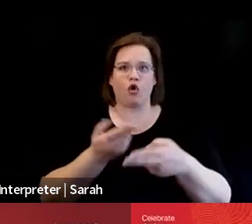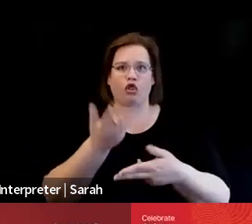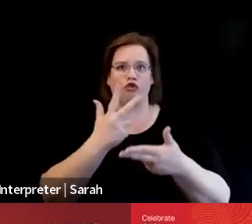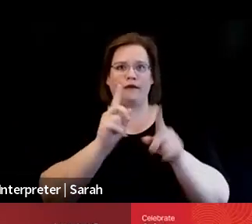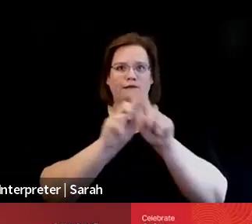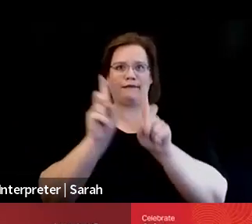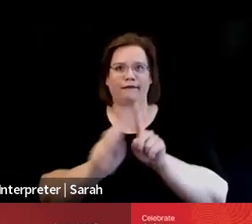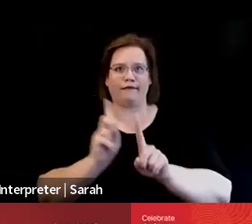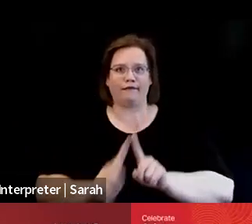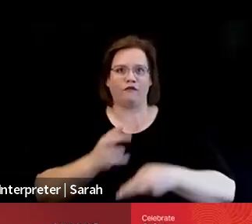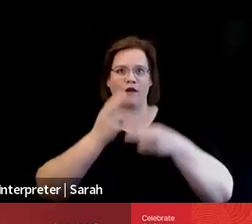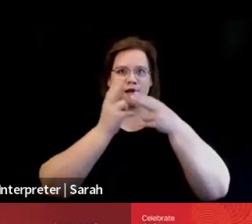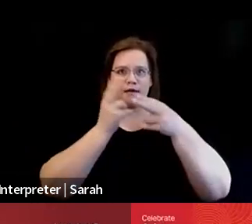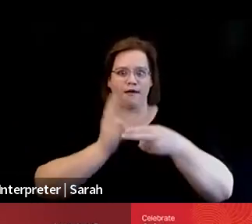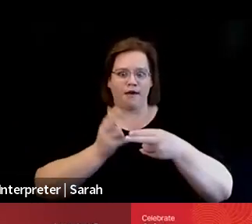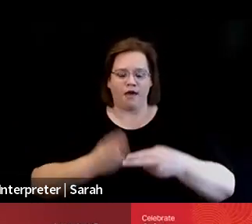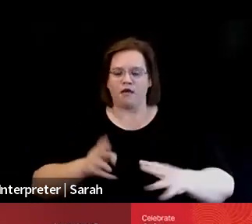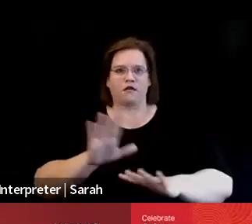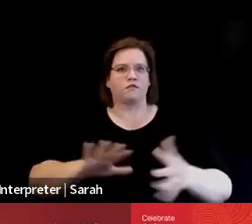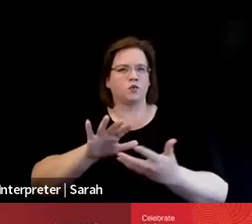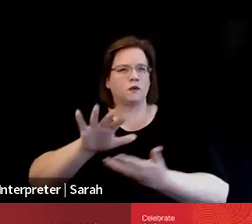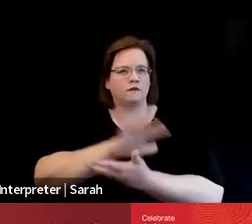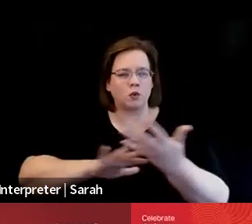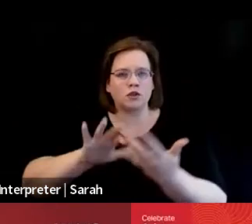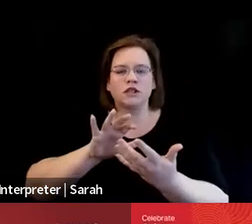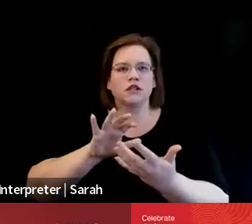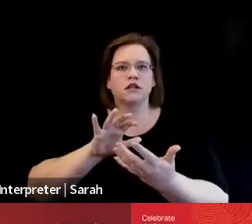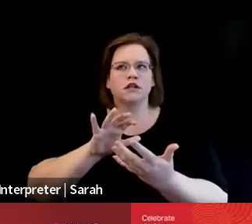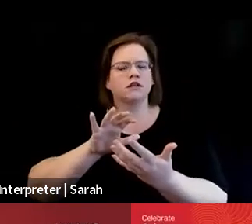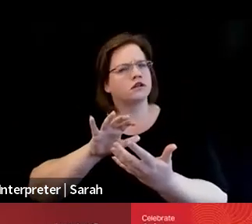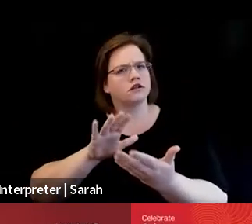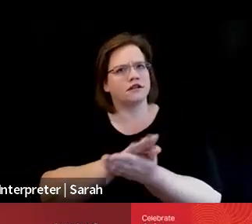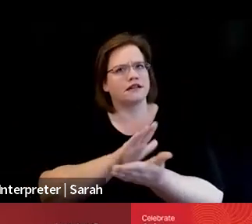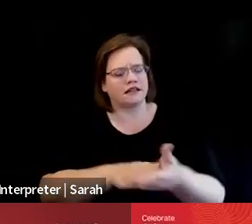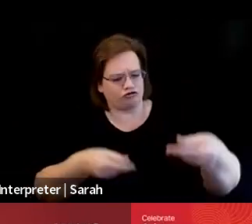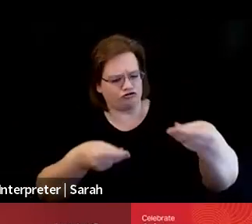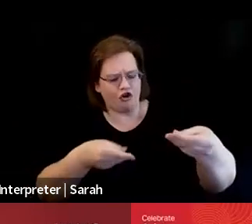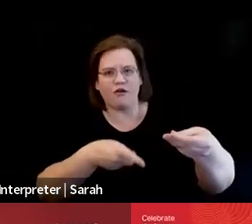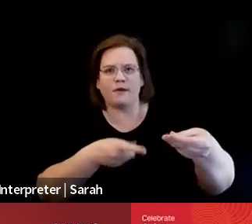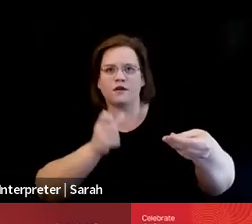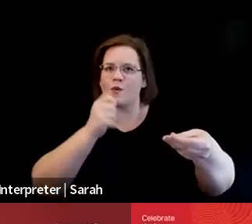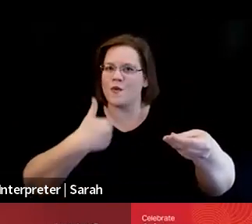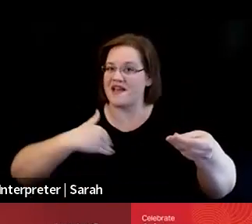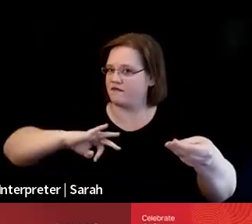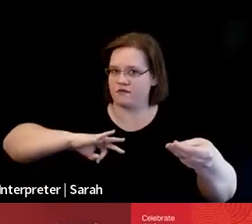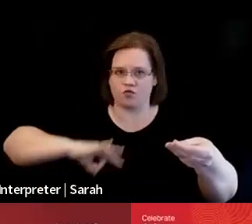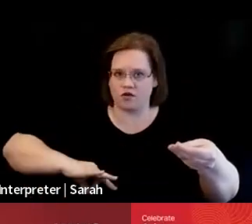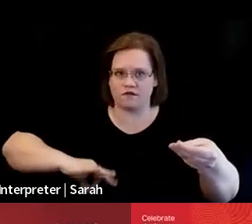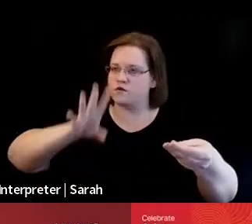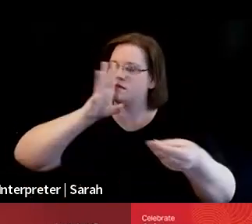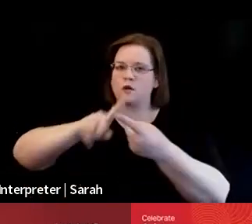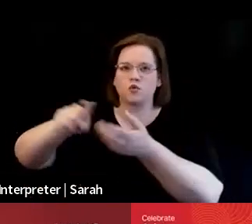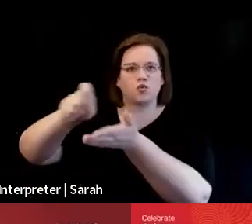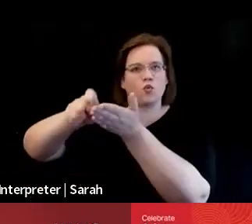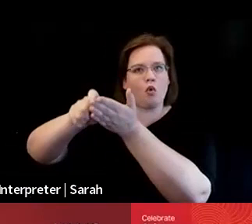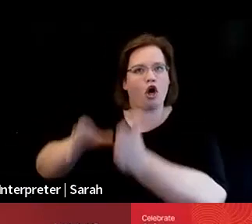These are the kinds of things that I'm thinking, what are we doing with this document? And sometimes I don't have the privilege to speak to the author and try